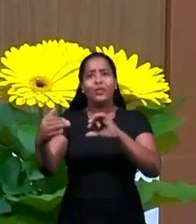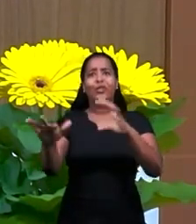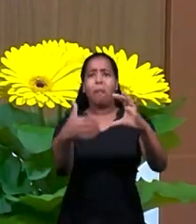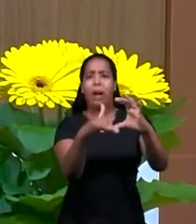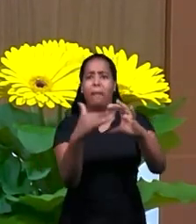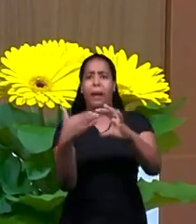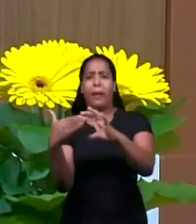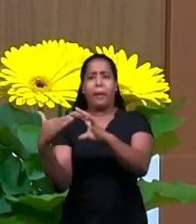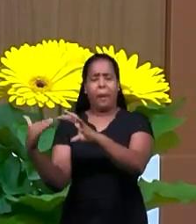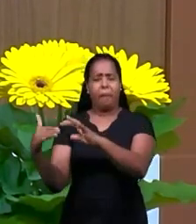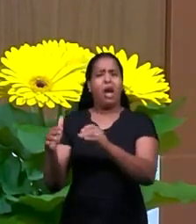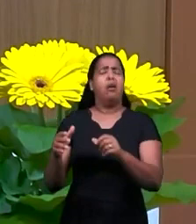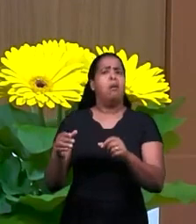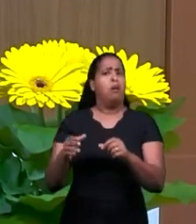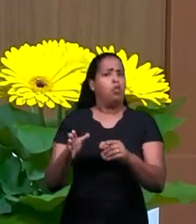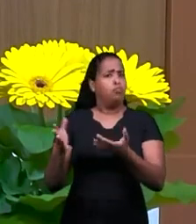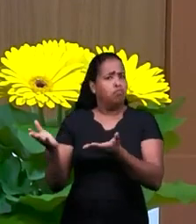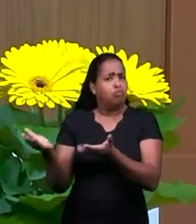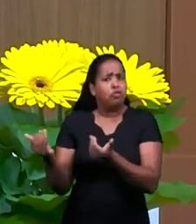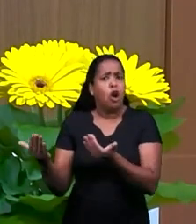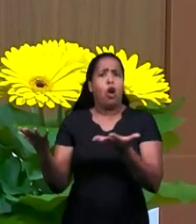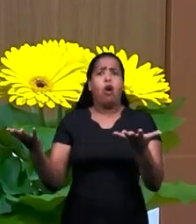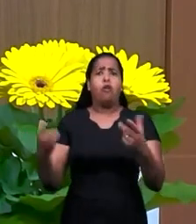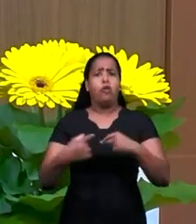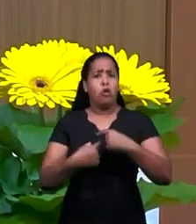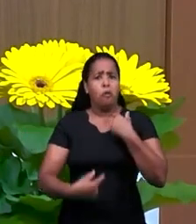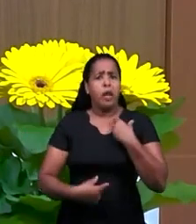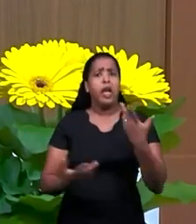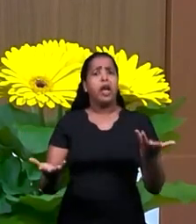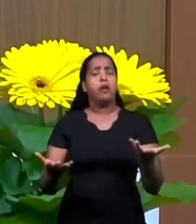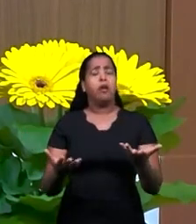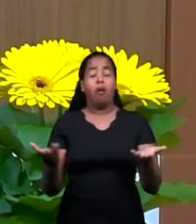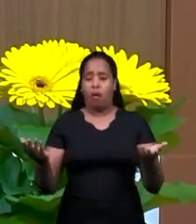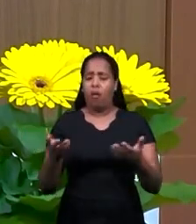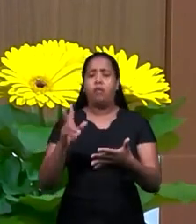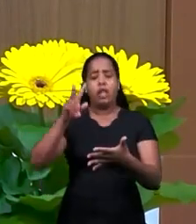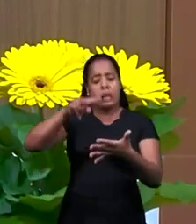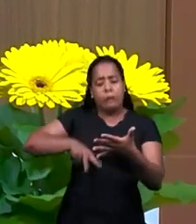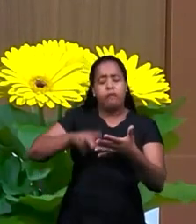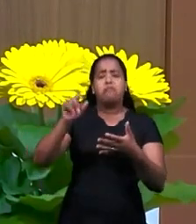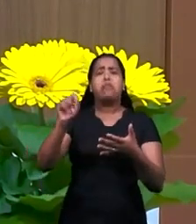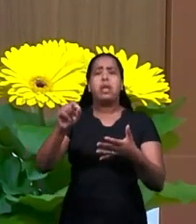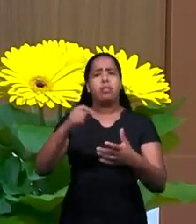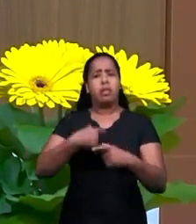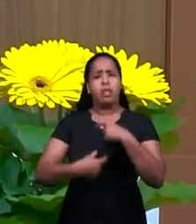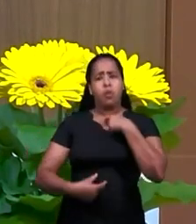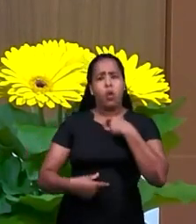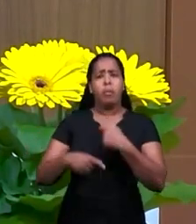from all our brethren. We have, for example, workers, participation of